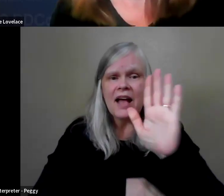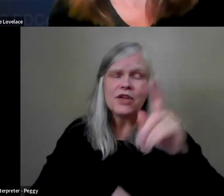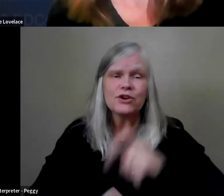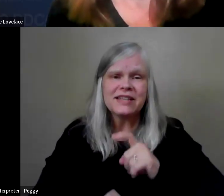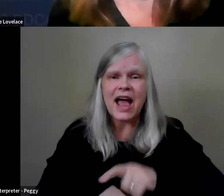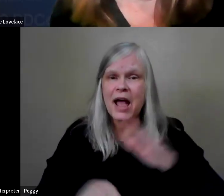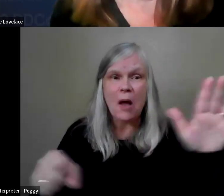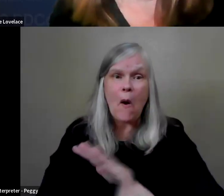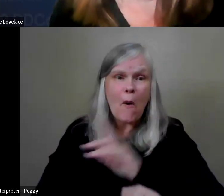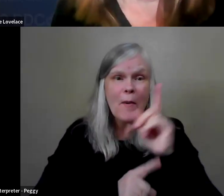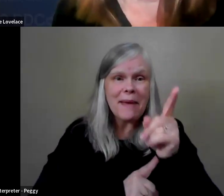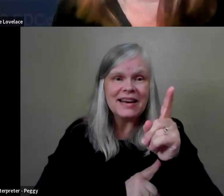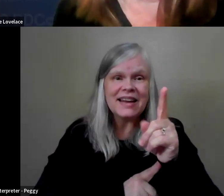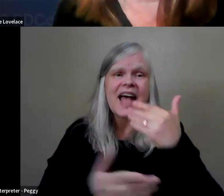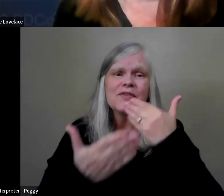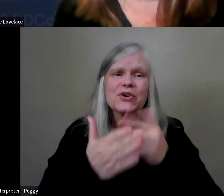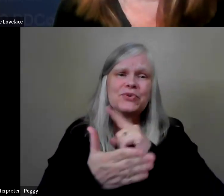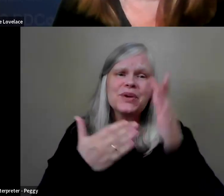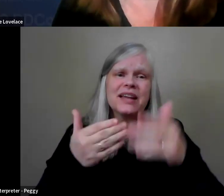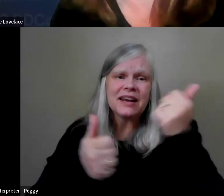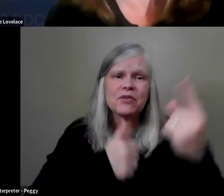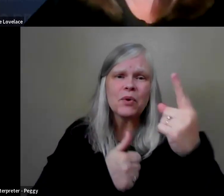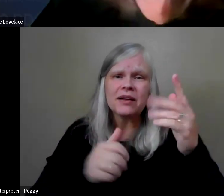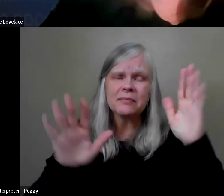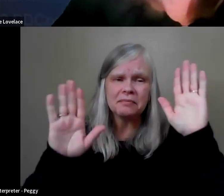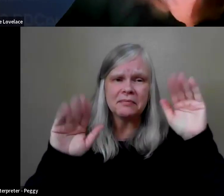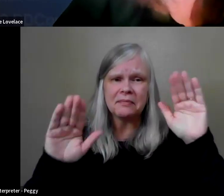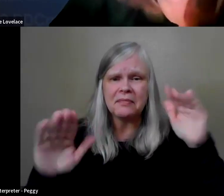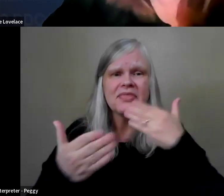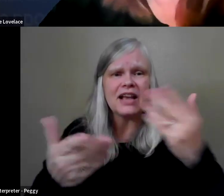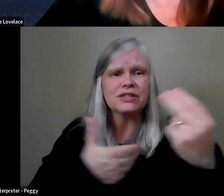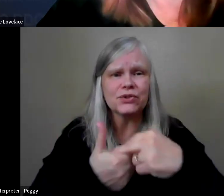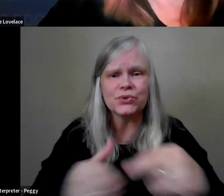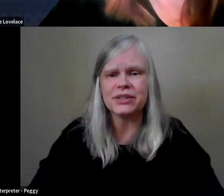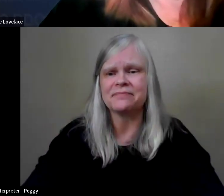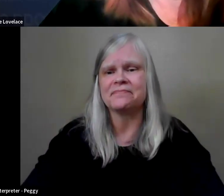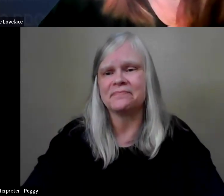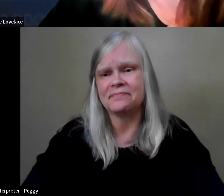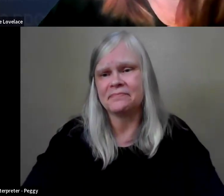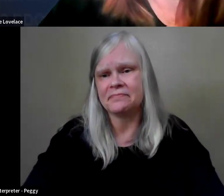Yeah. Have a good weekend, everyone. Thanks for Thanks joining all. us. Thank you.